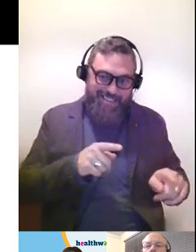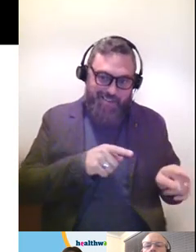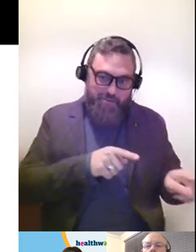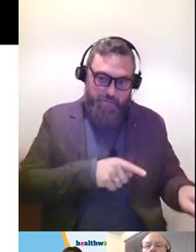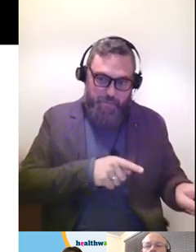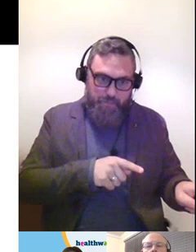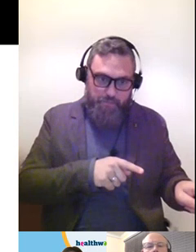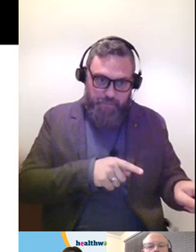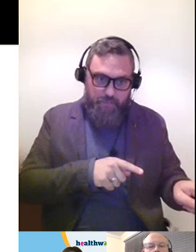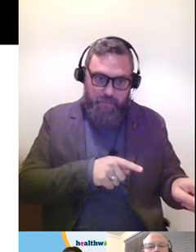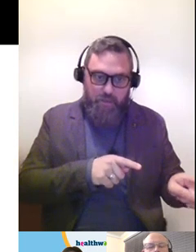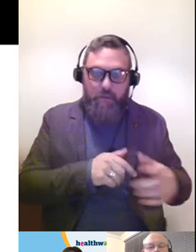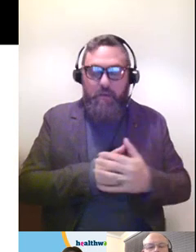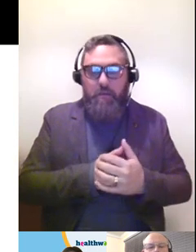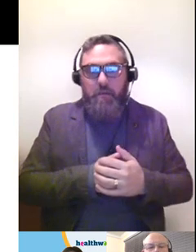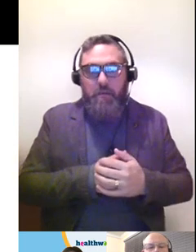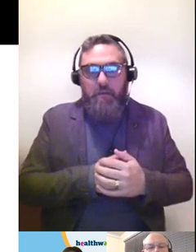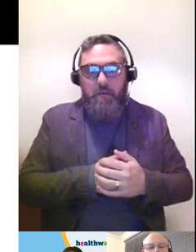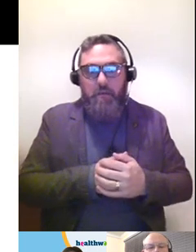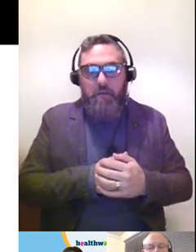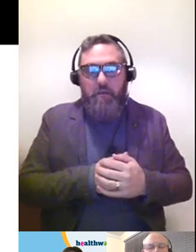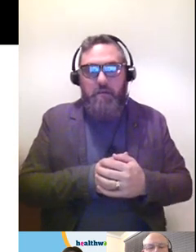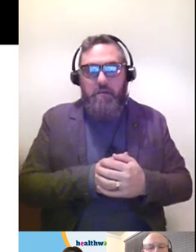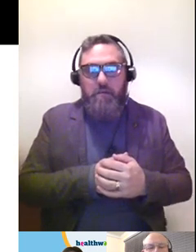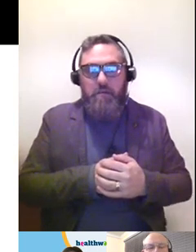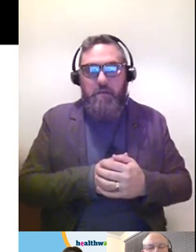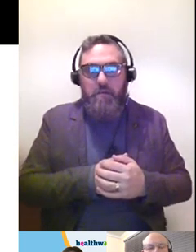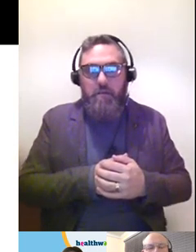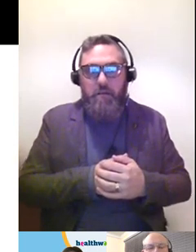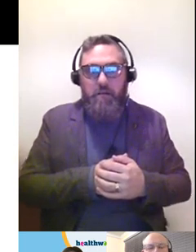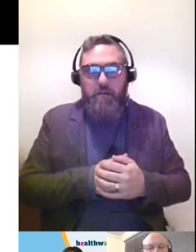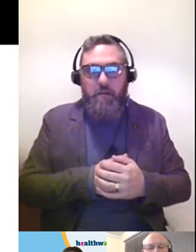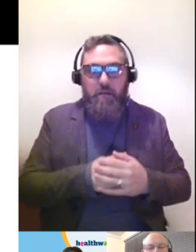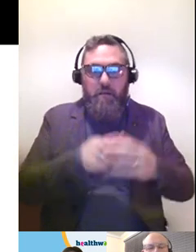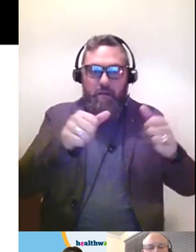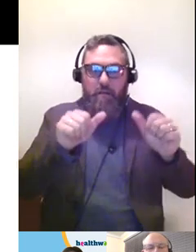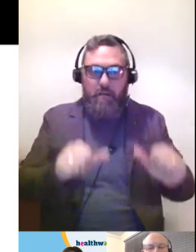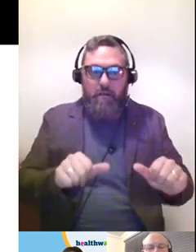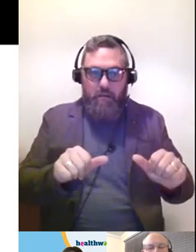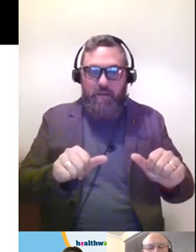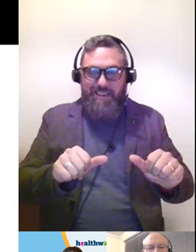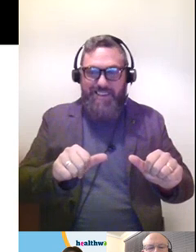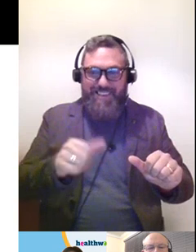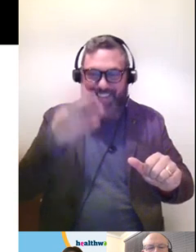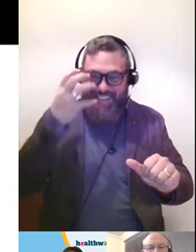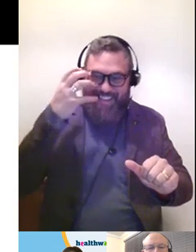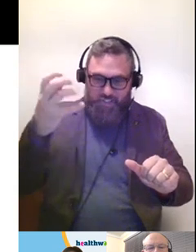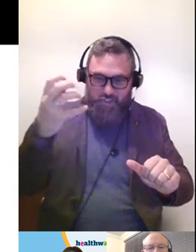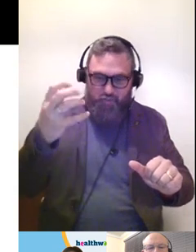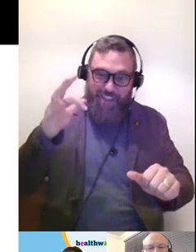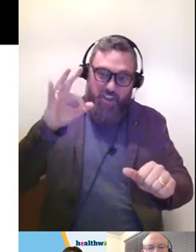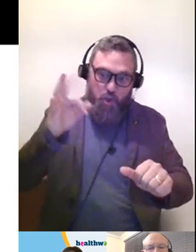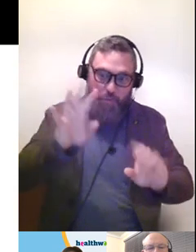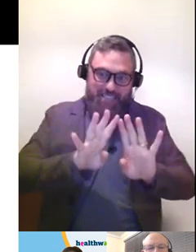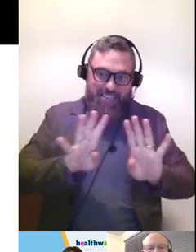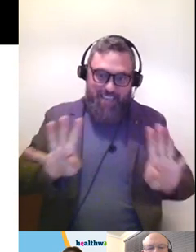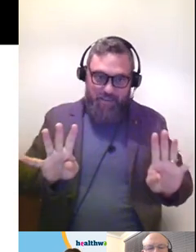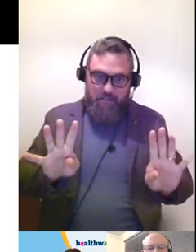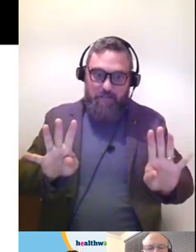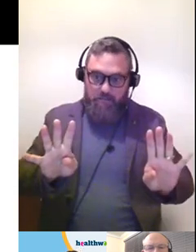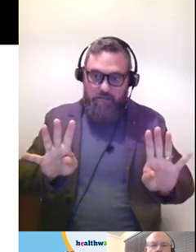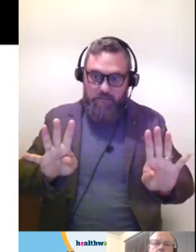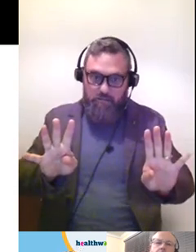Trying to provide some direction for that integrated care system is a statutory committee that come together